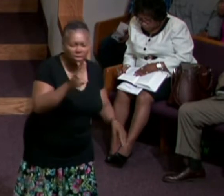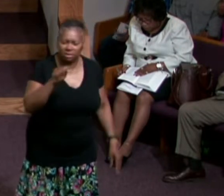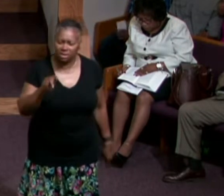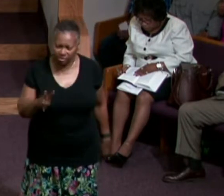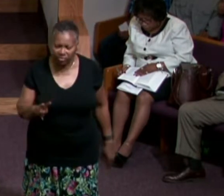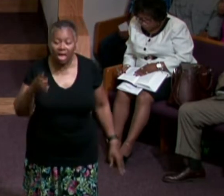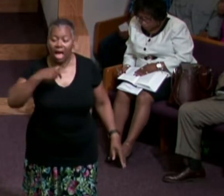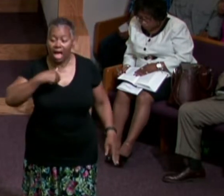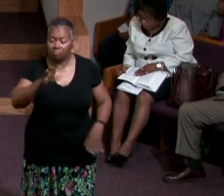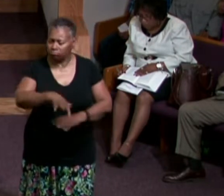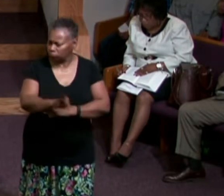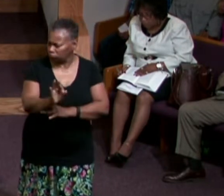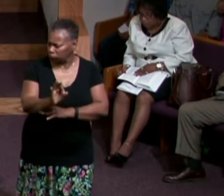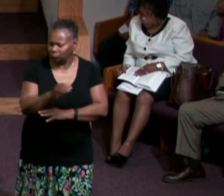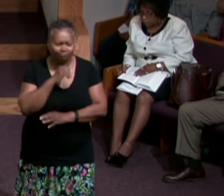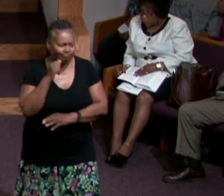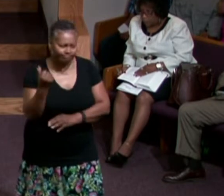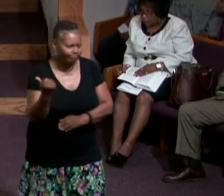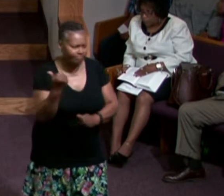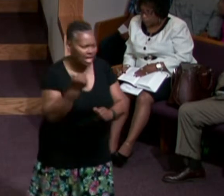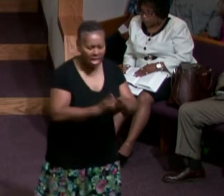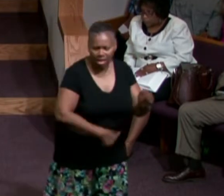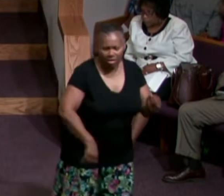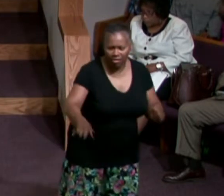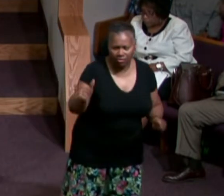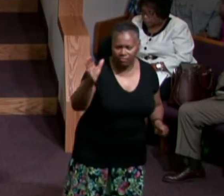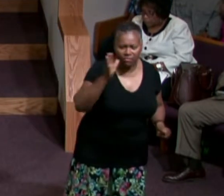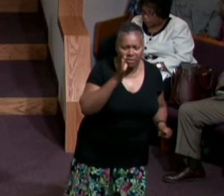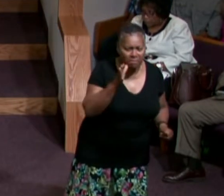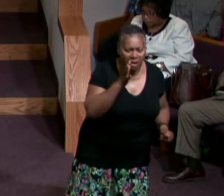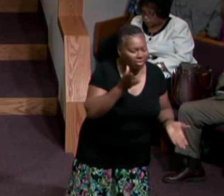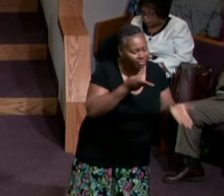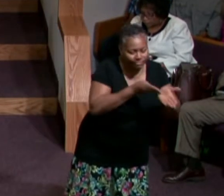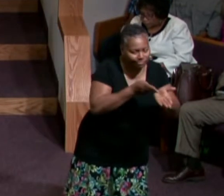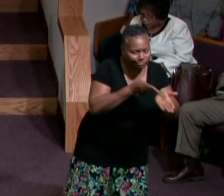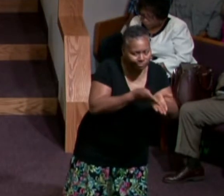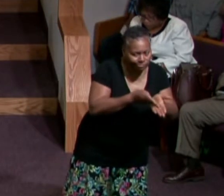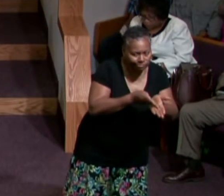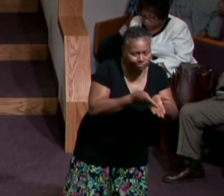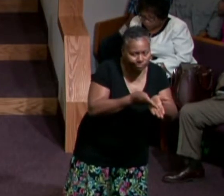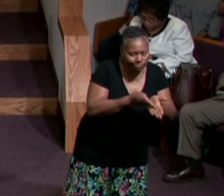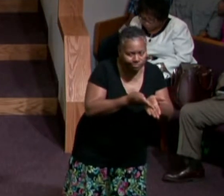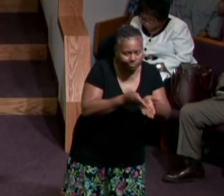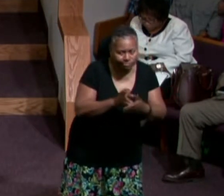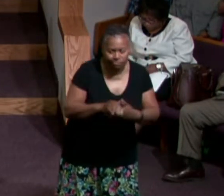I've discovered that not every mother was totally honest.